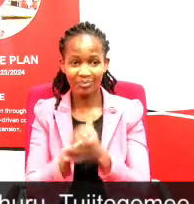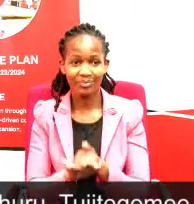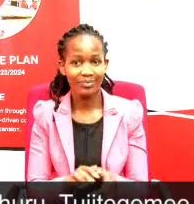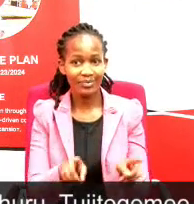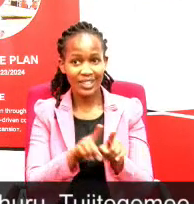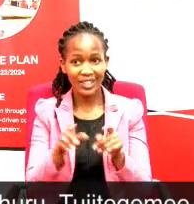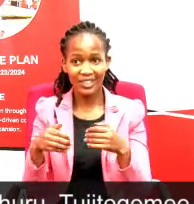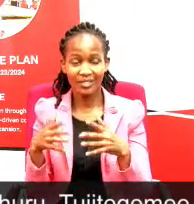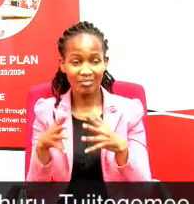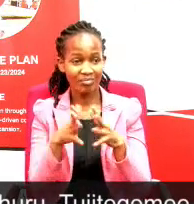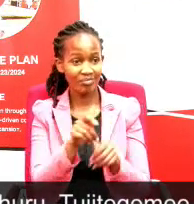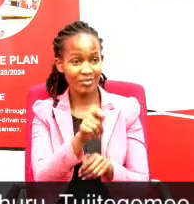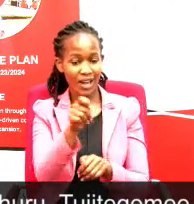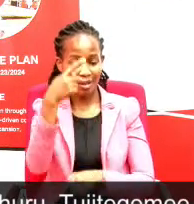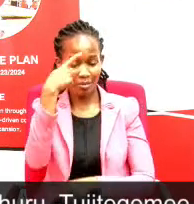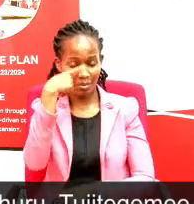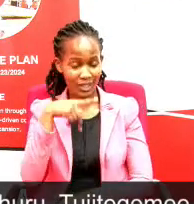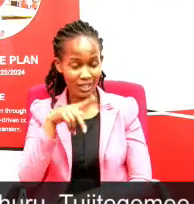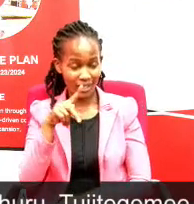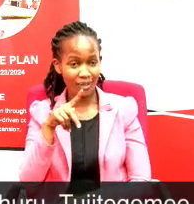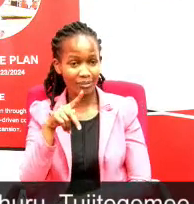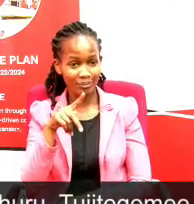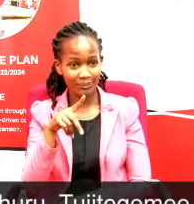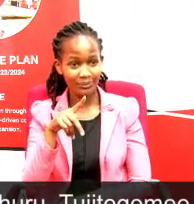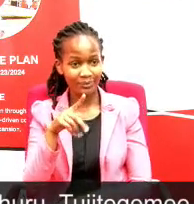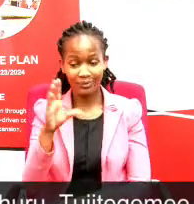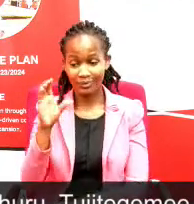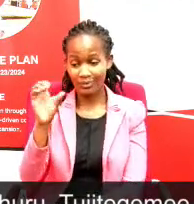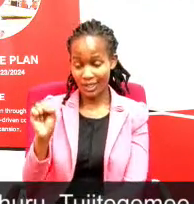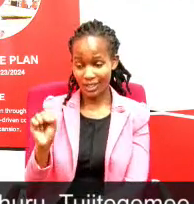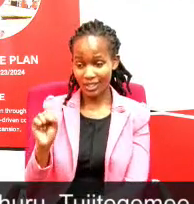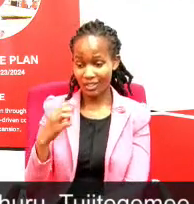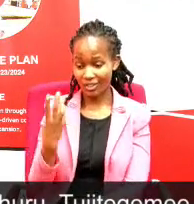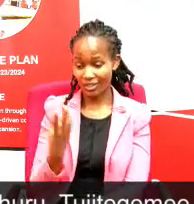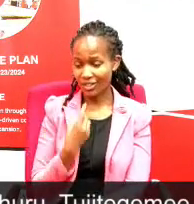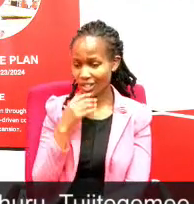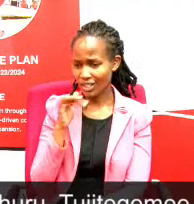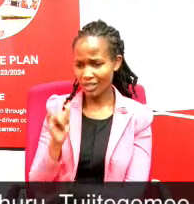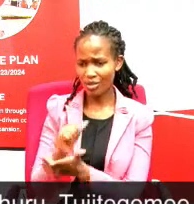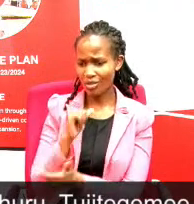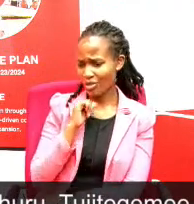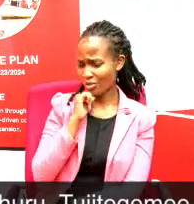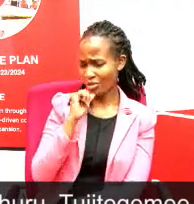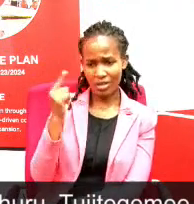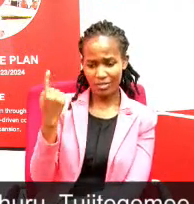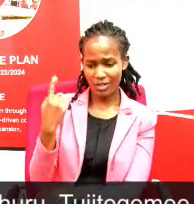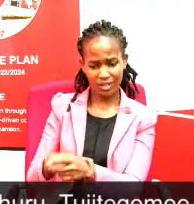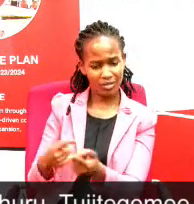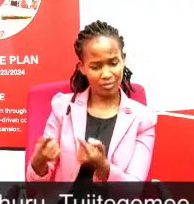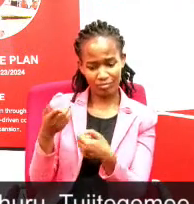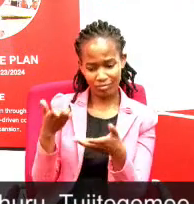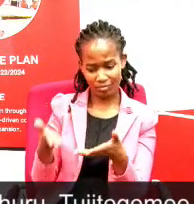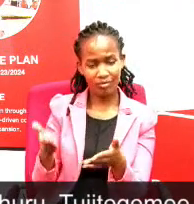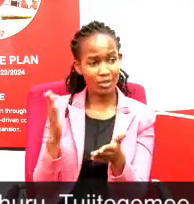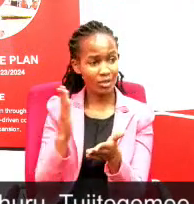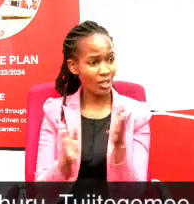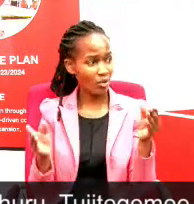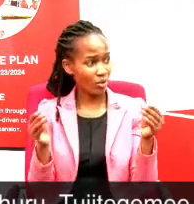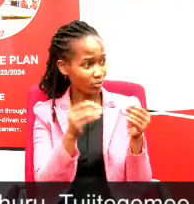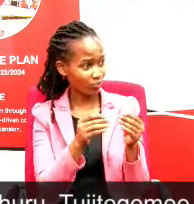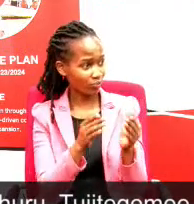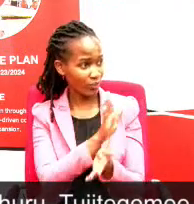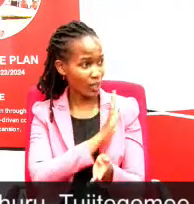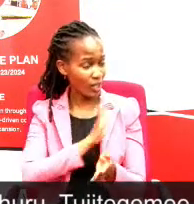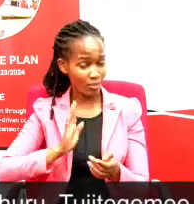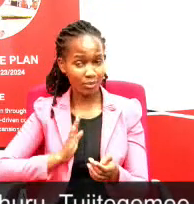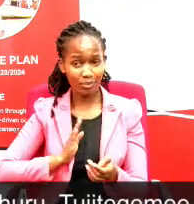We have an open door policy here. CS, we say this is not the first time we are coming here. We've met with the